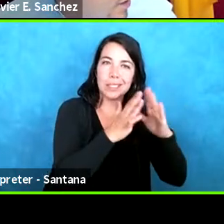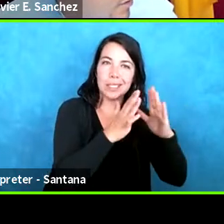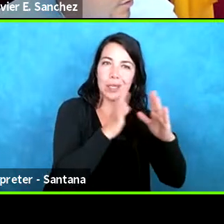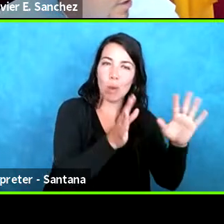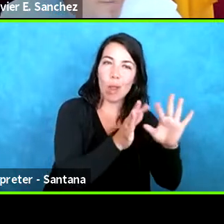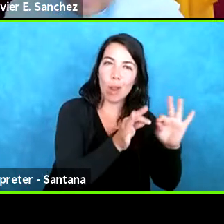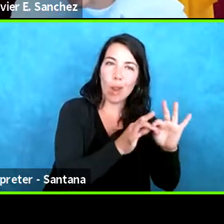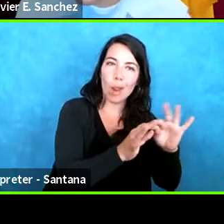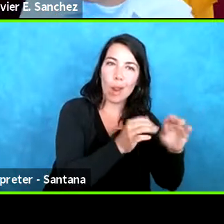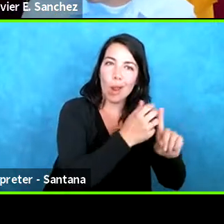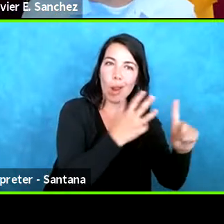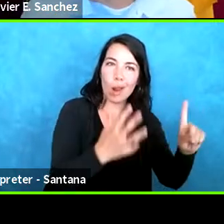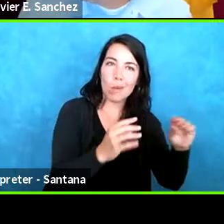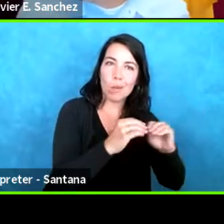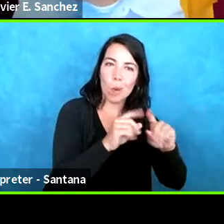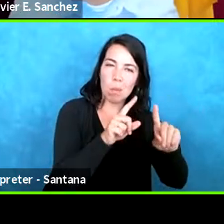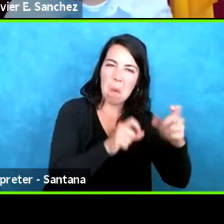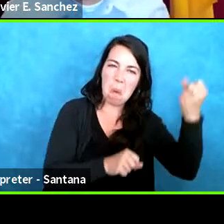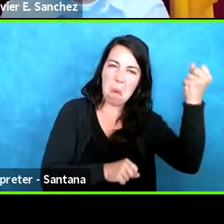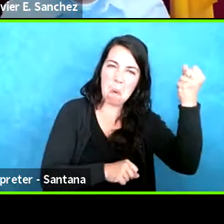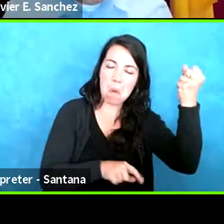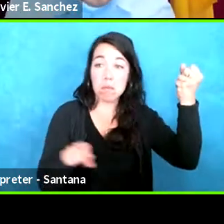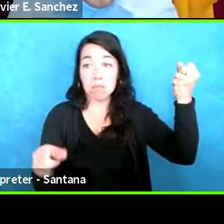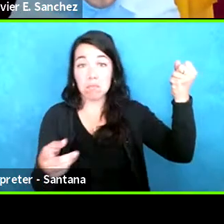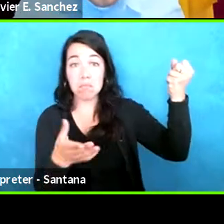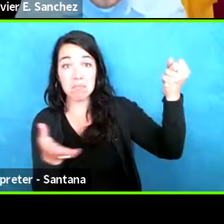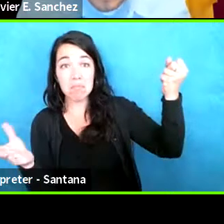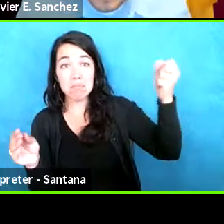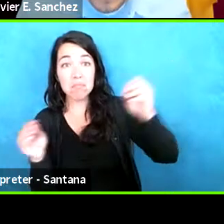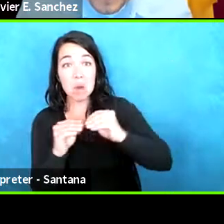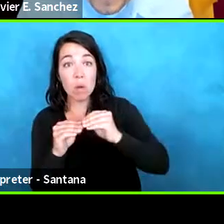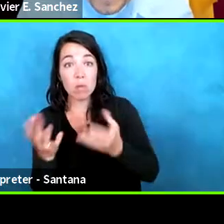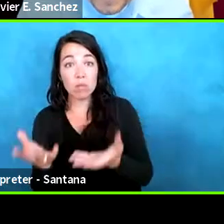any other councilor comments or updates?